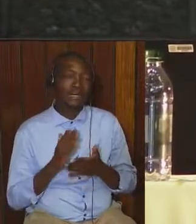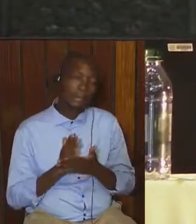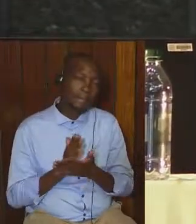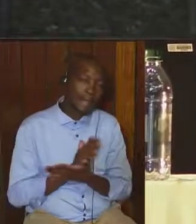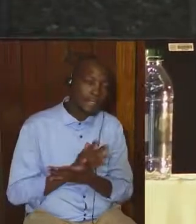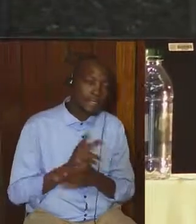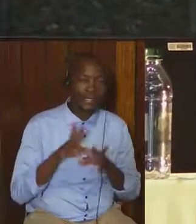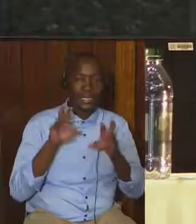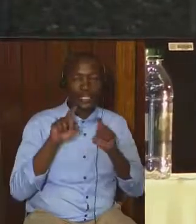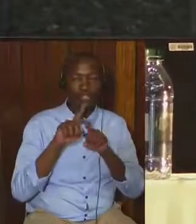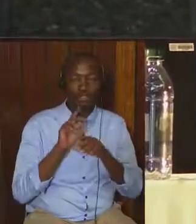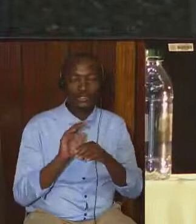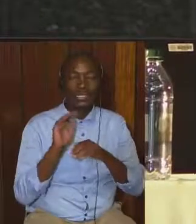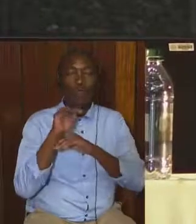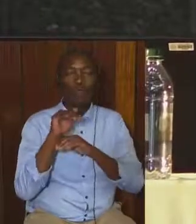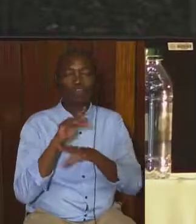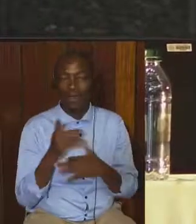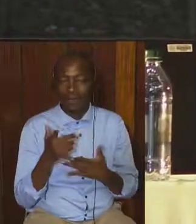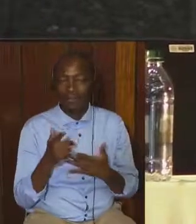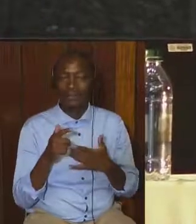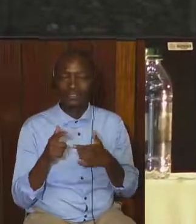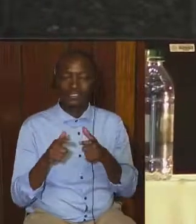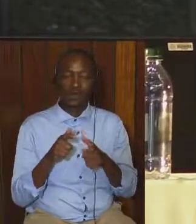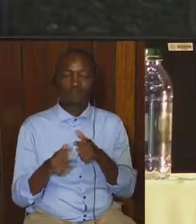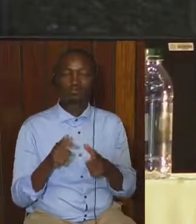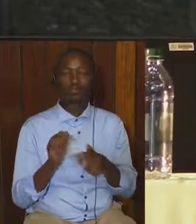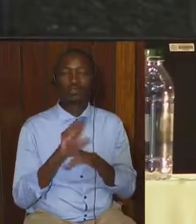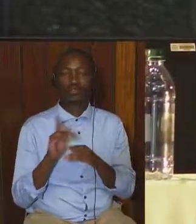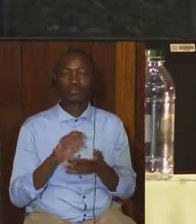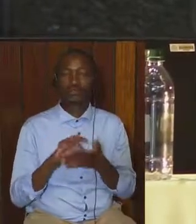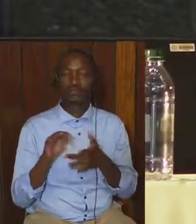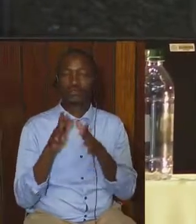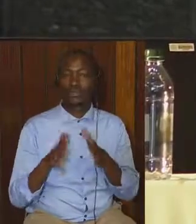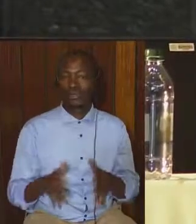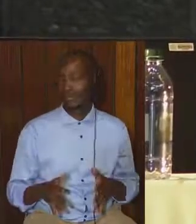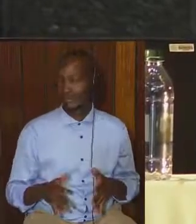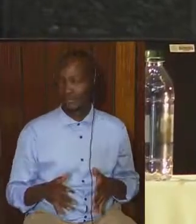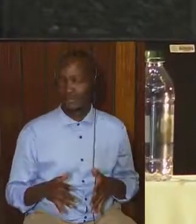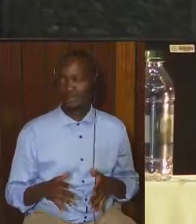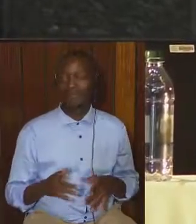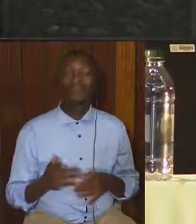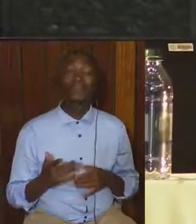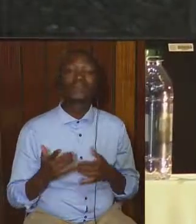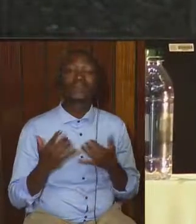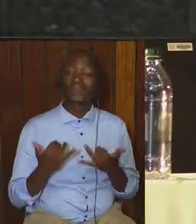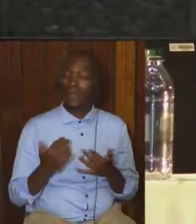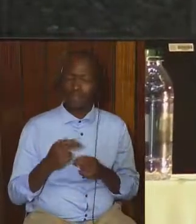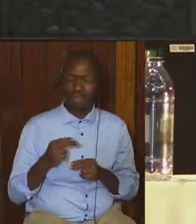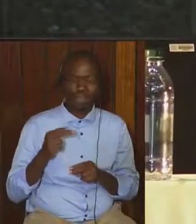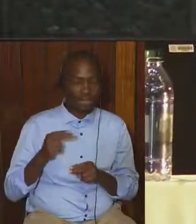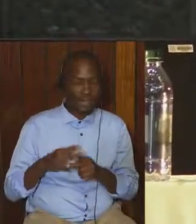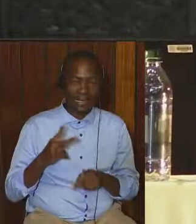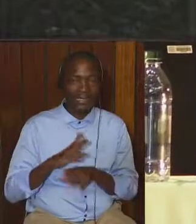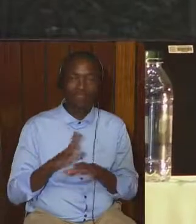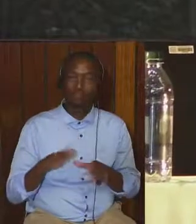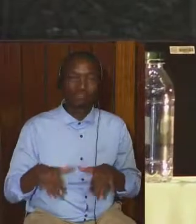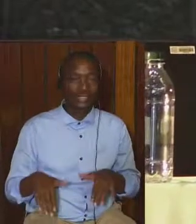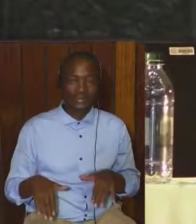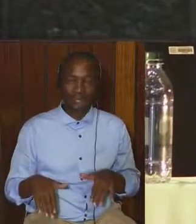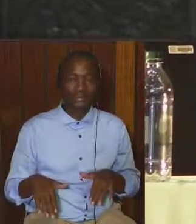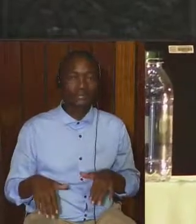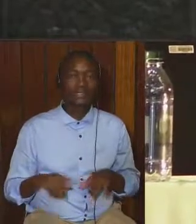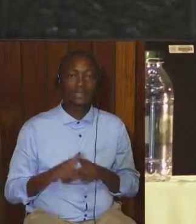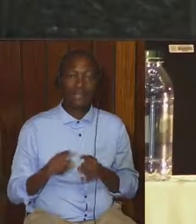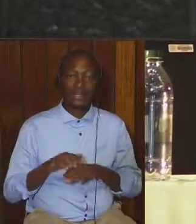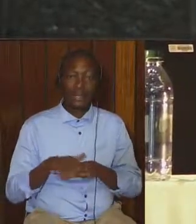matters that are beyond the contractor's control. So it has not yet finalized, but I can, based